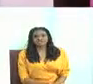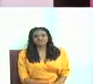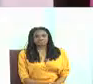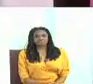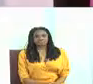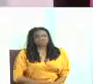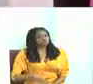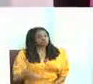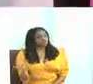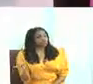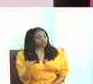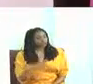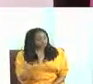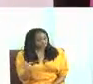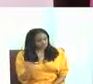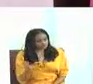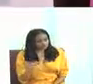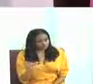Likewise,